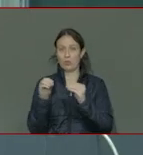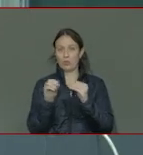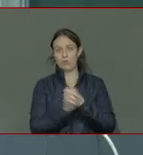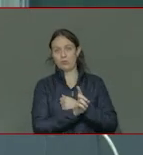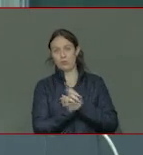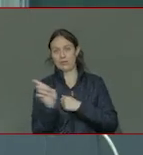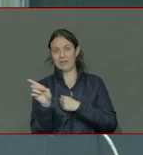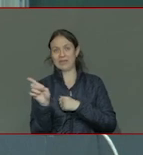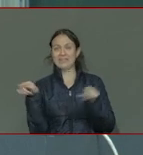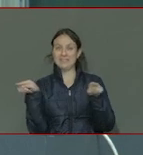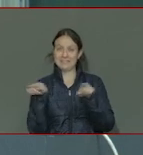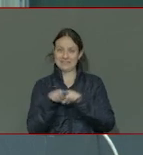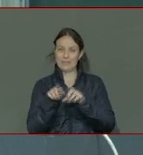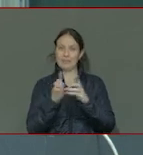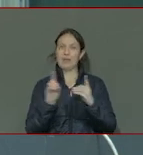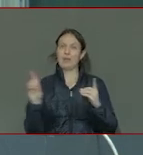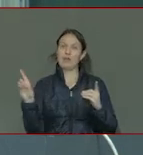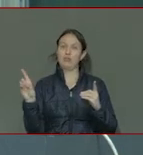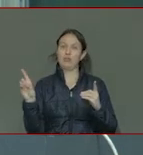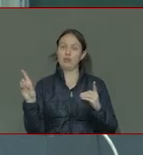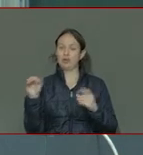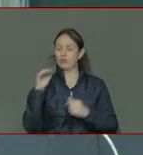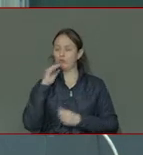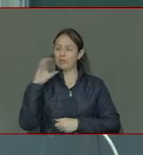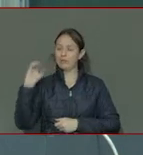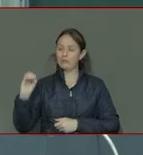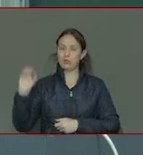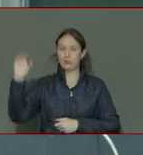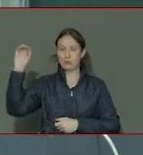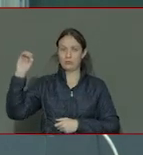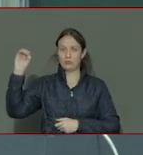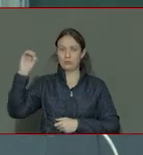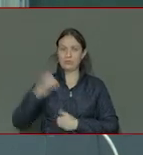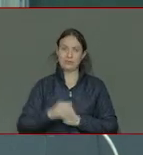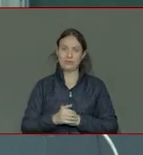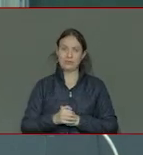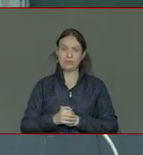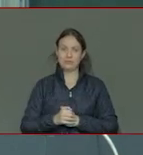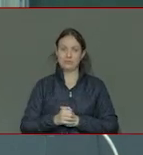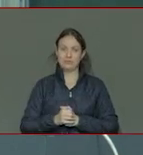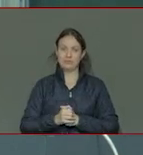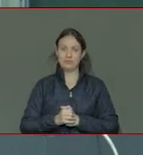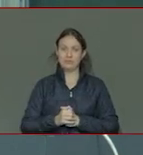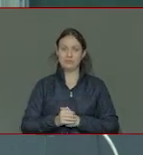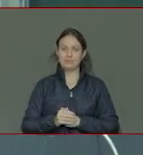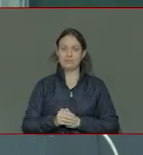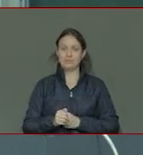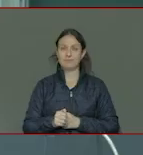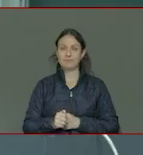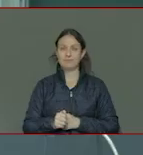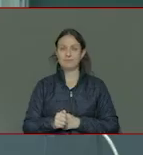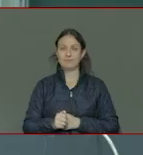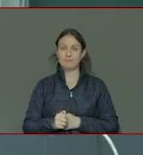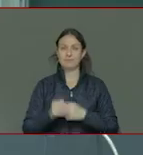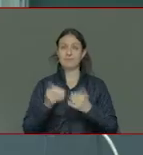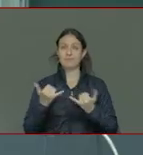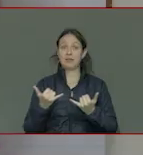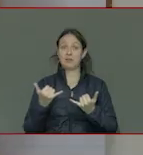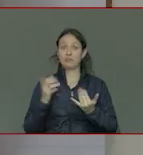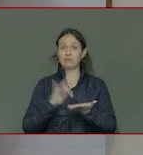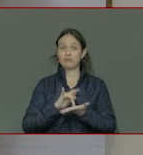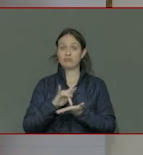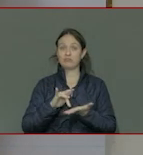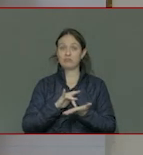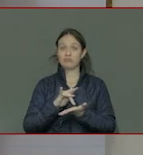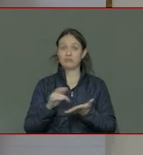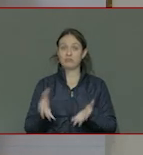they're in the same direction like that. So that means it is cos 0. Okay, and if you do that on your